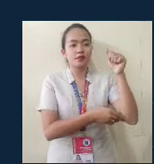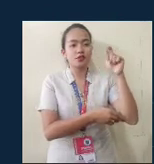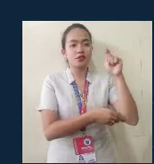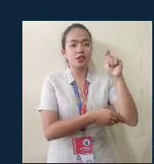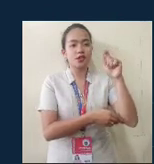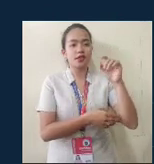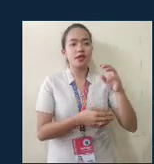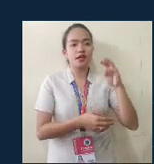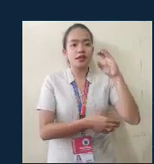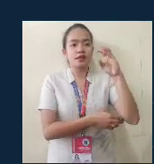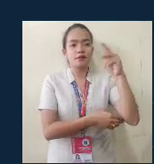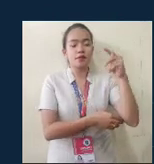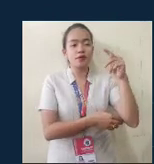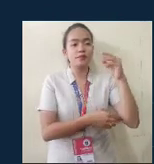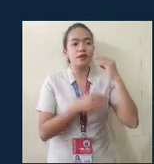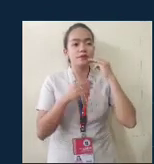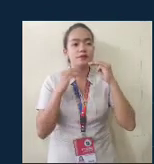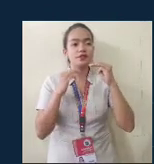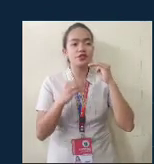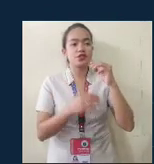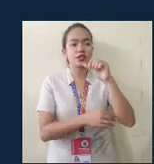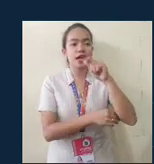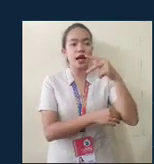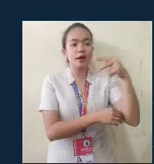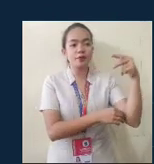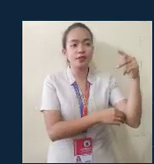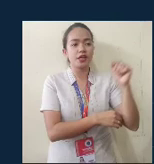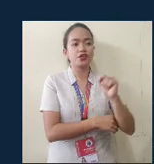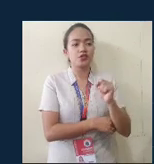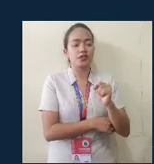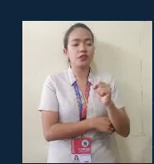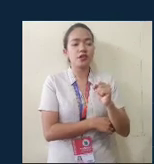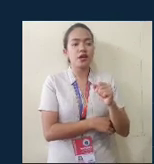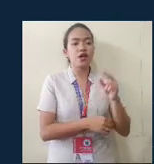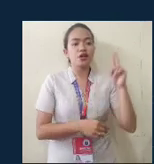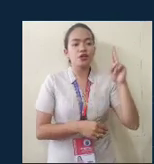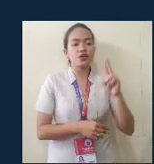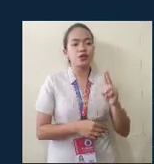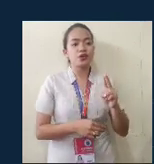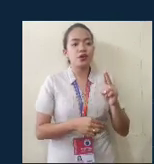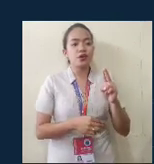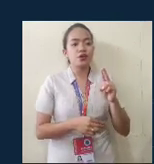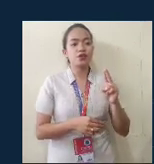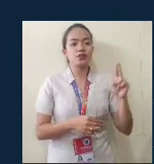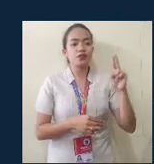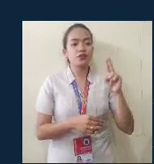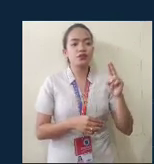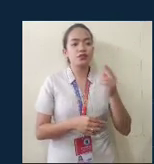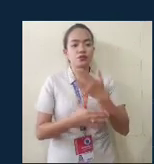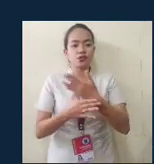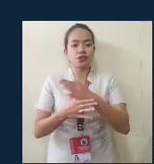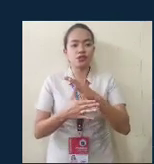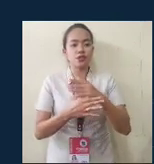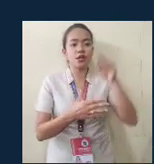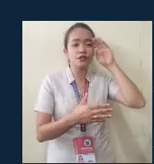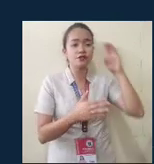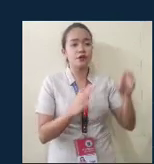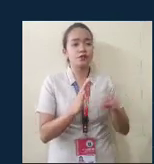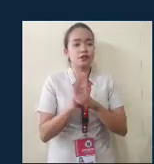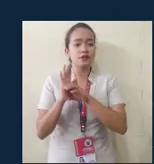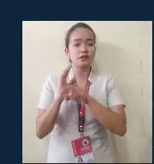Next is Snapchat. It is a mobile messaging application used to share